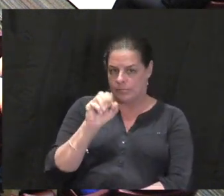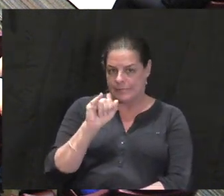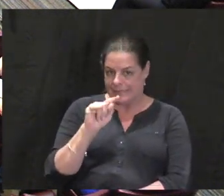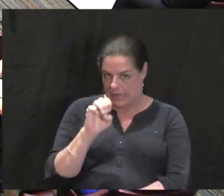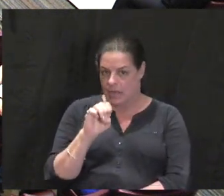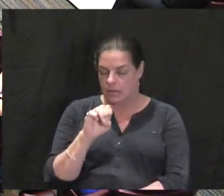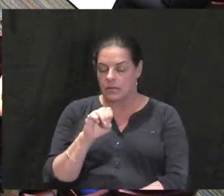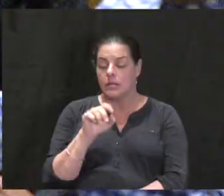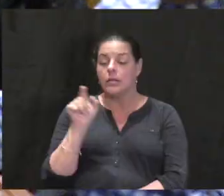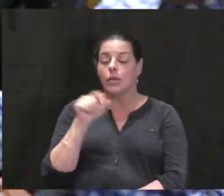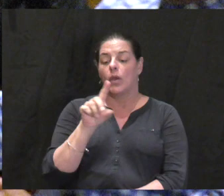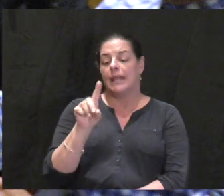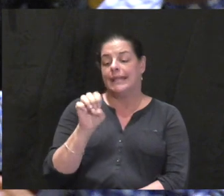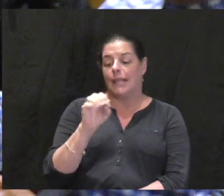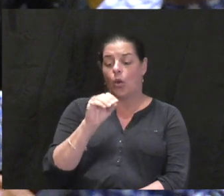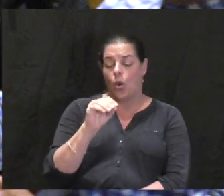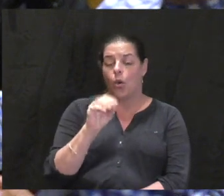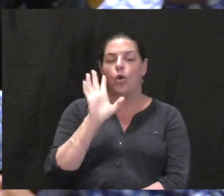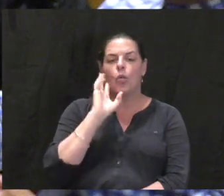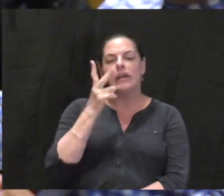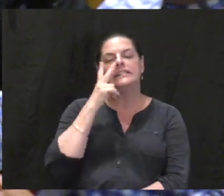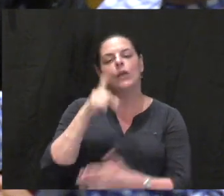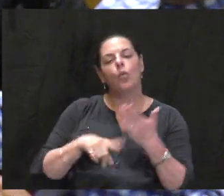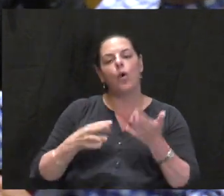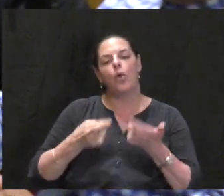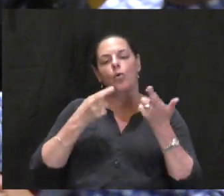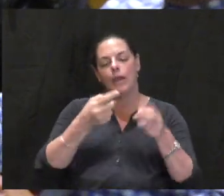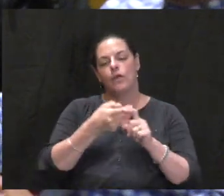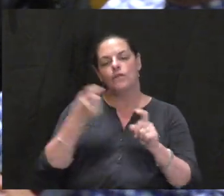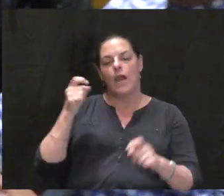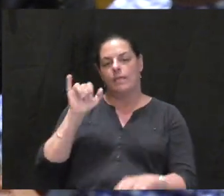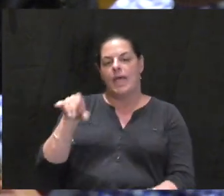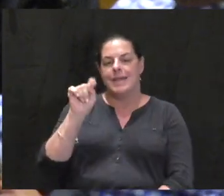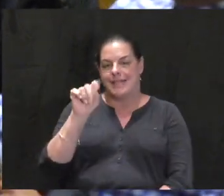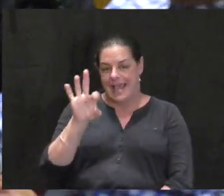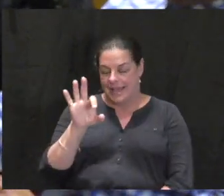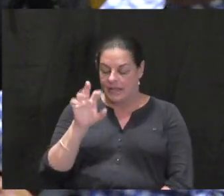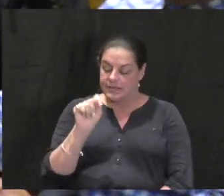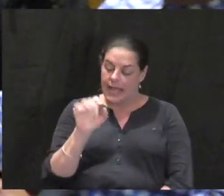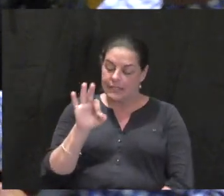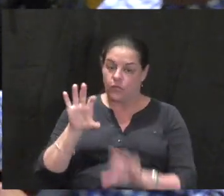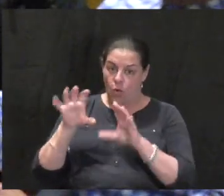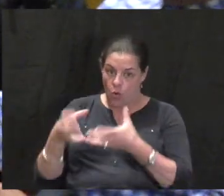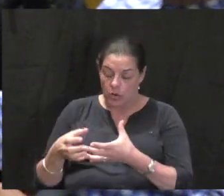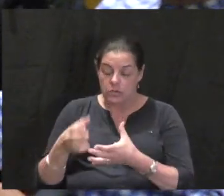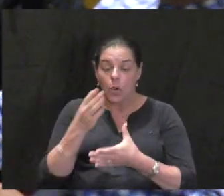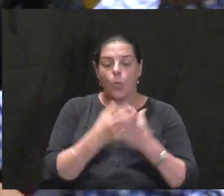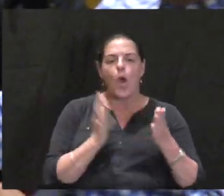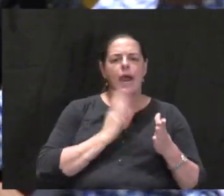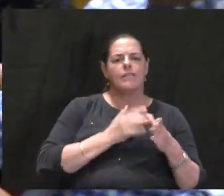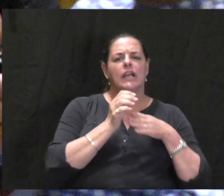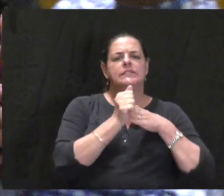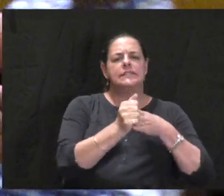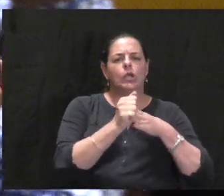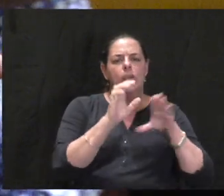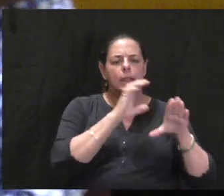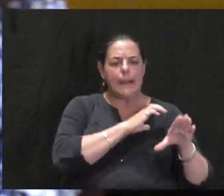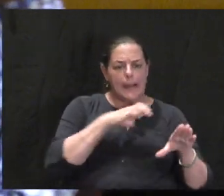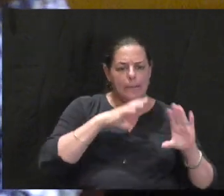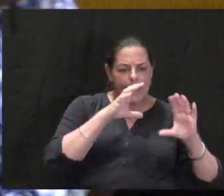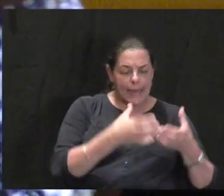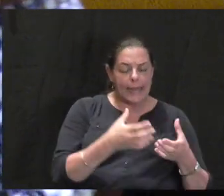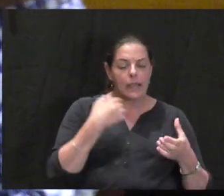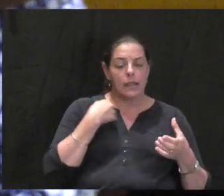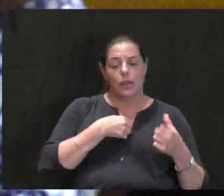those recommendations and we kind of give a progress report when we meet with them about where we are. So we're going to highlight some of those major initiatives for you